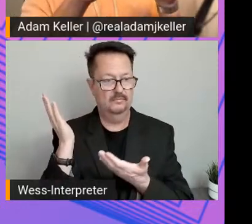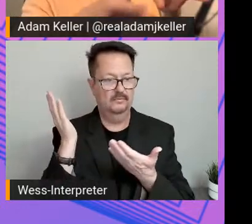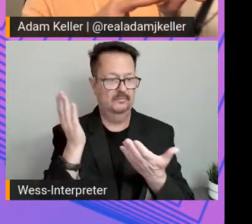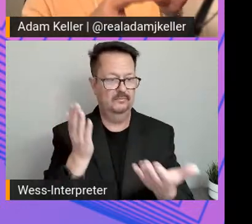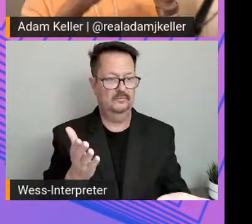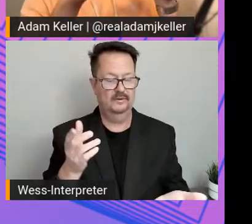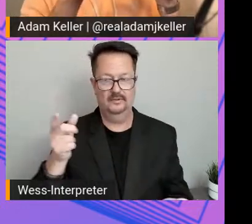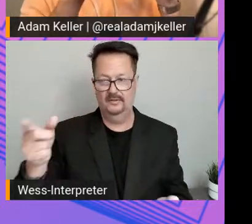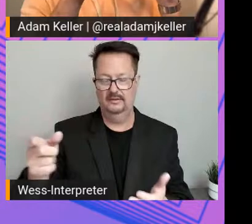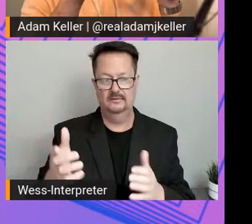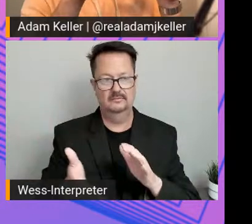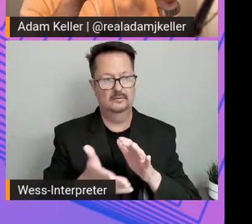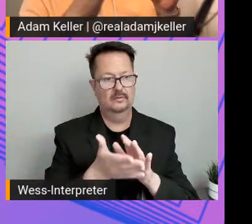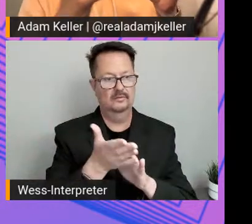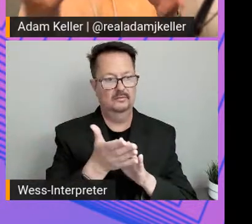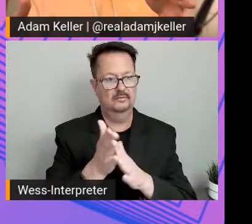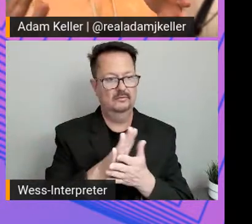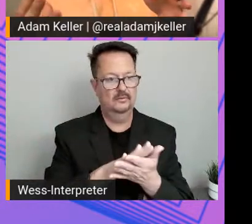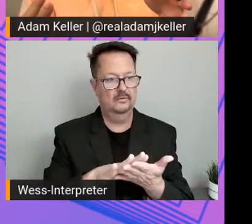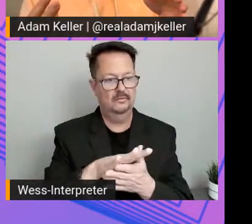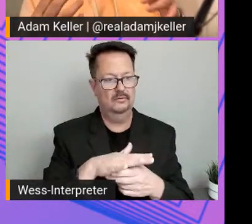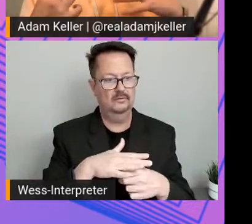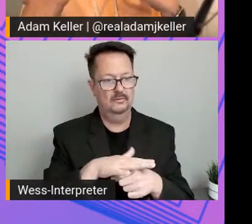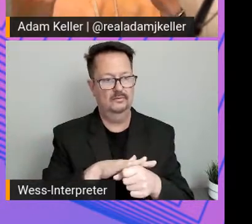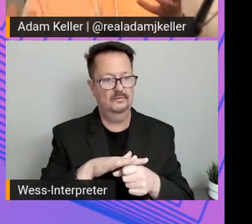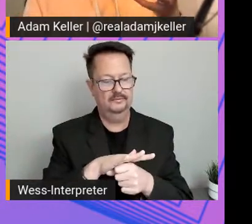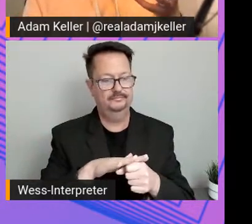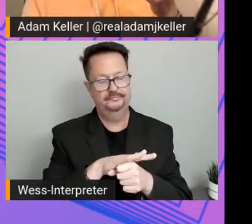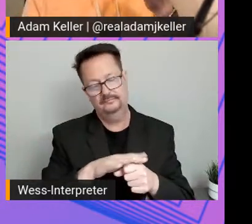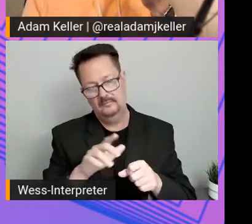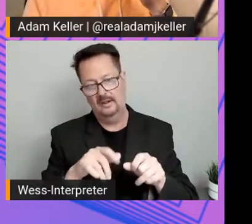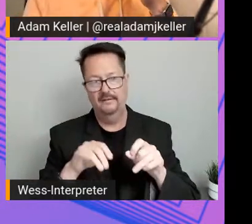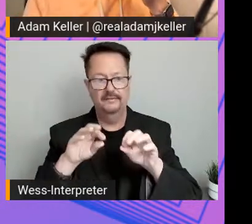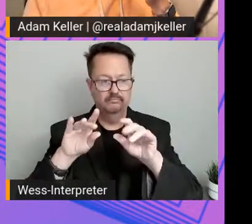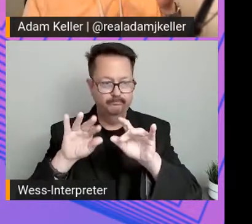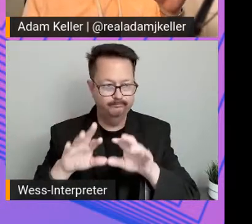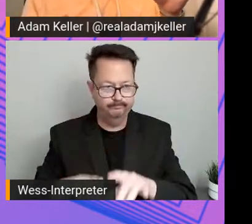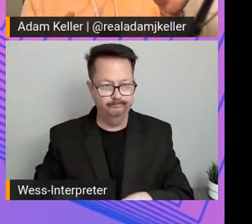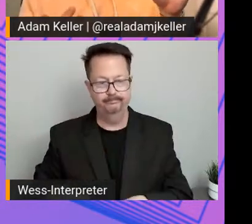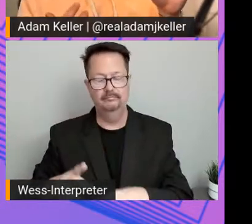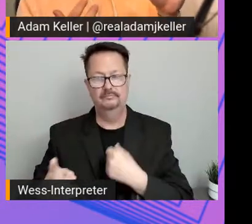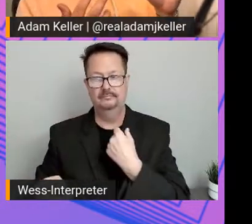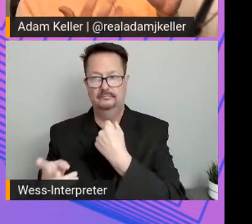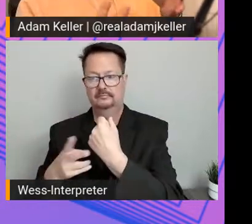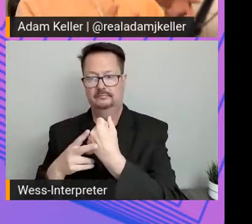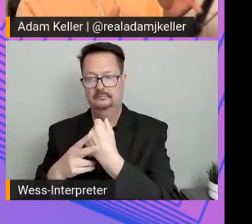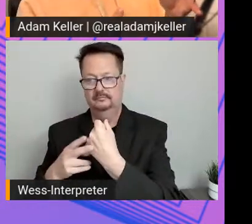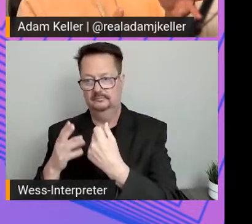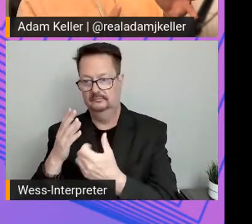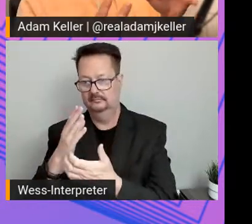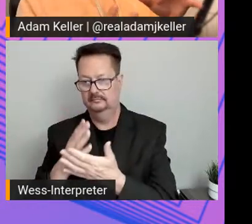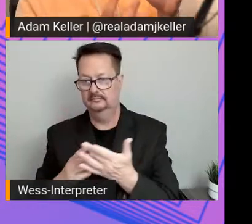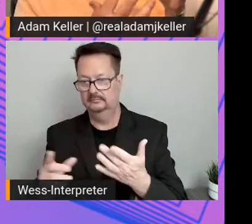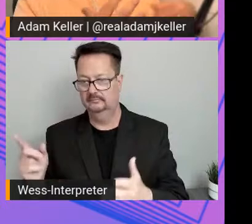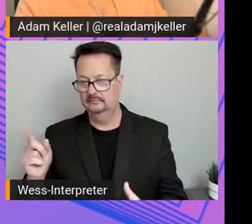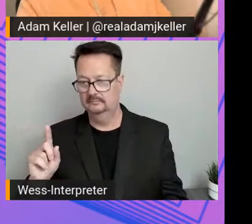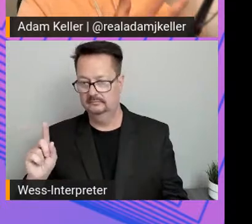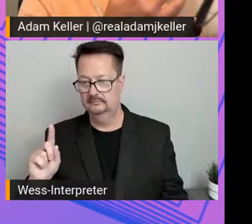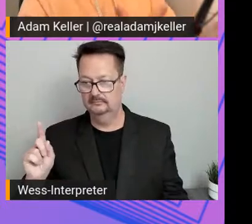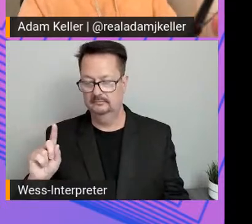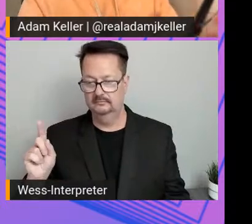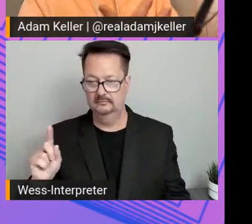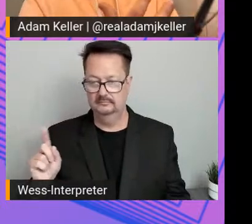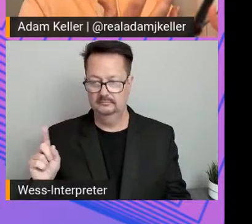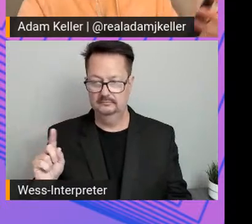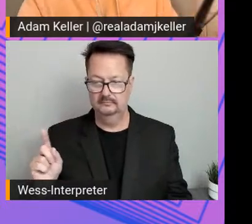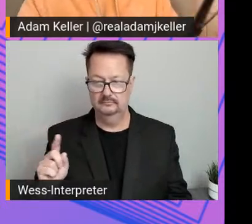this locally. So I do have to build my container image and store it somewhere, but outside of that, I'm just defining some of